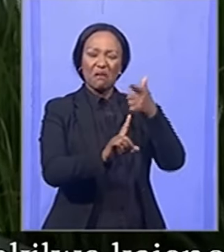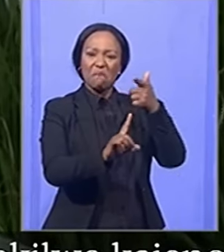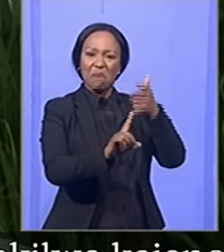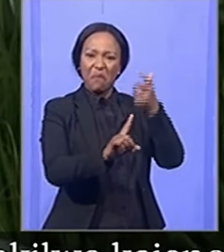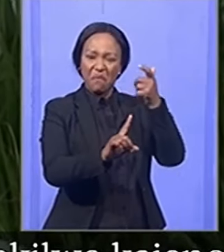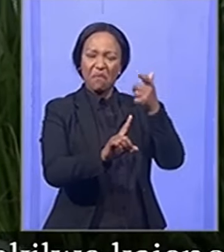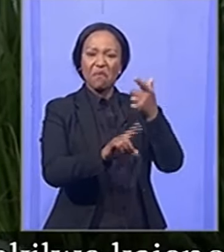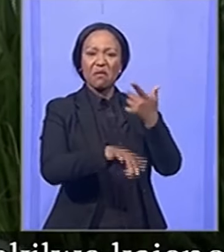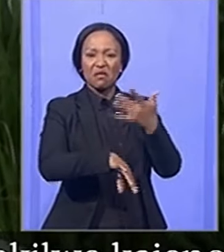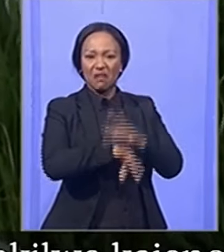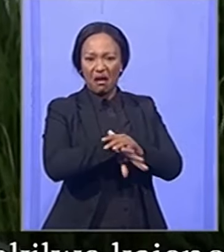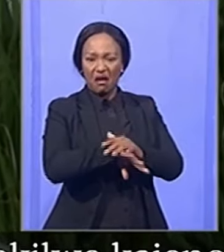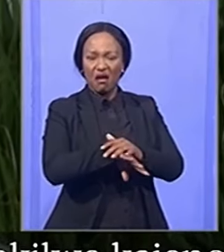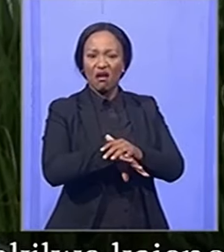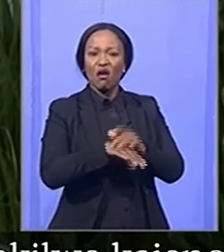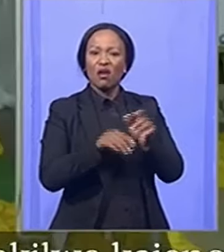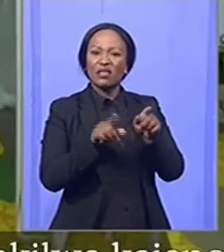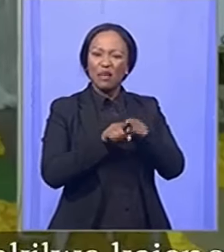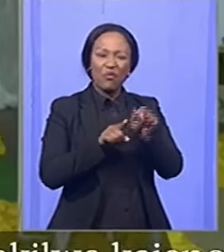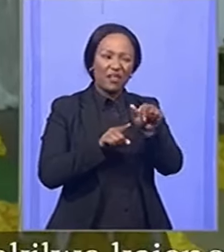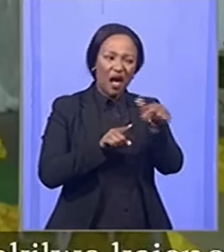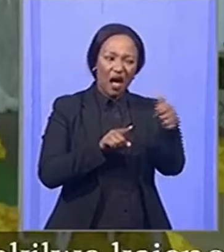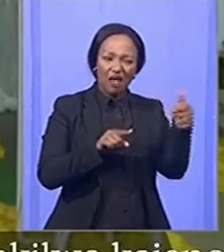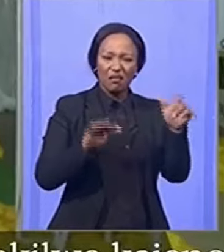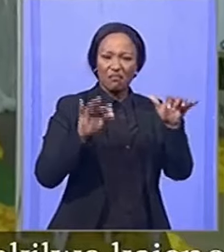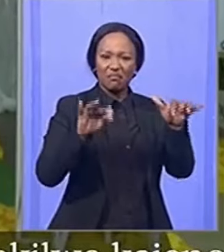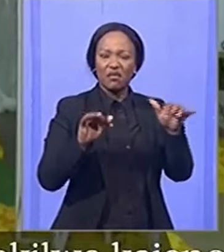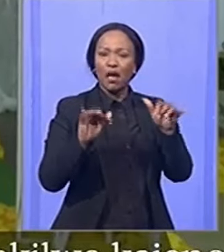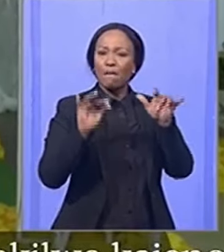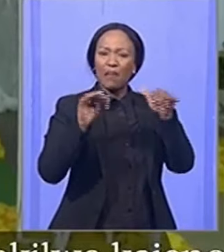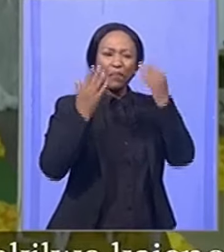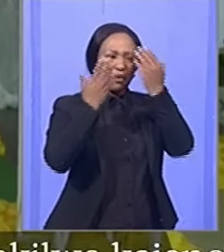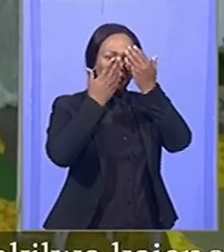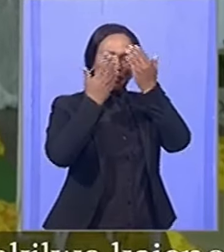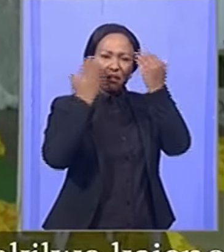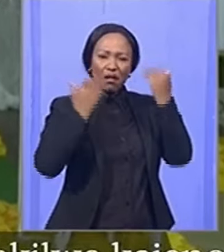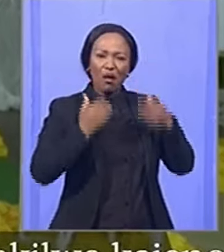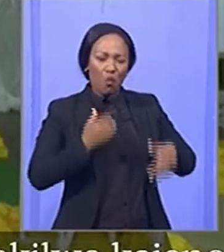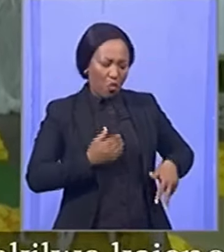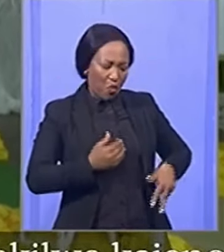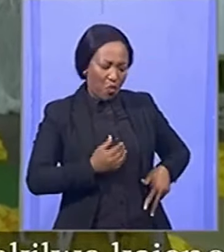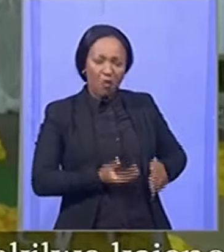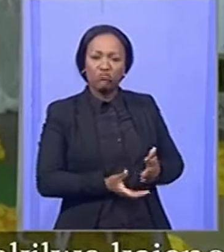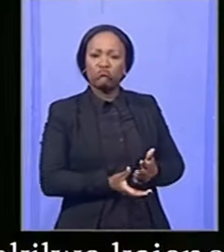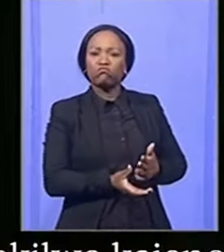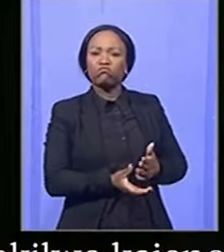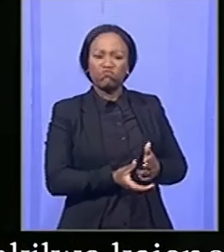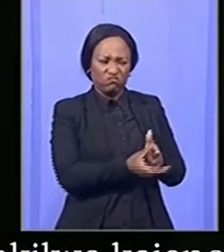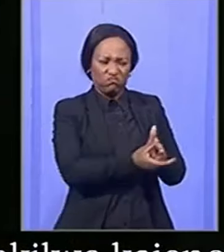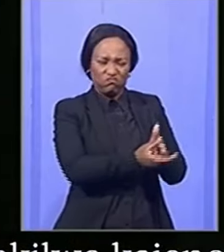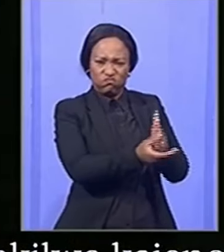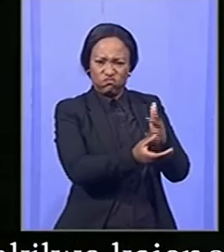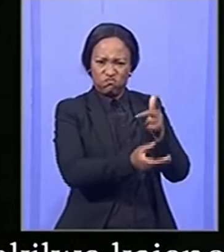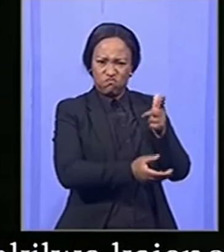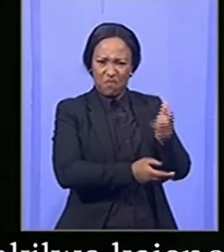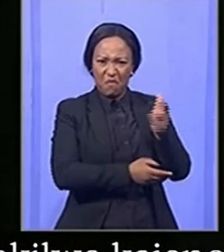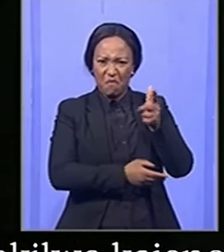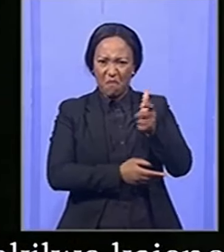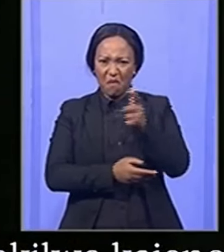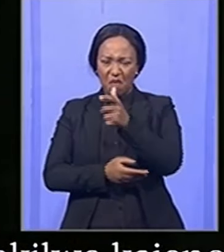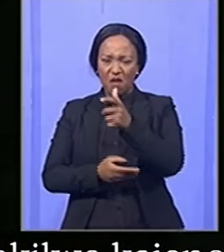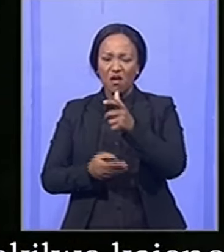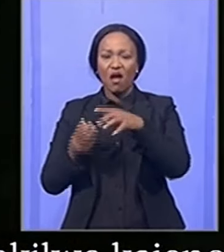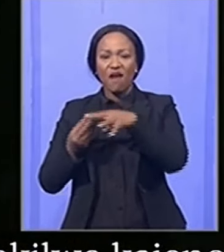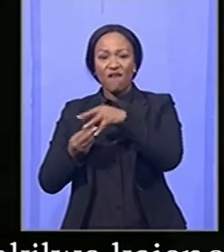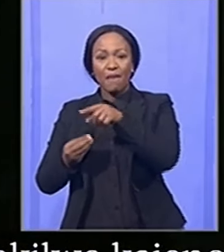thuntsiwe le batho ba bangwe kwa lefelong leo ke batho ba ba sa itseweng ba ba neng ba tlhometse. ba lelapa ba re go thata go amogela loso